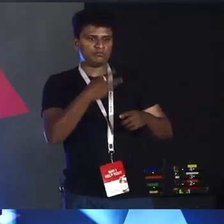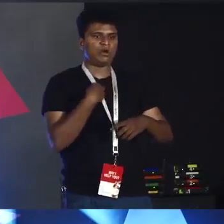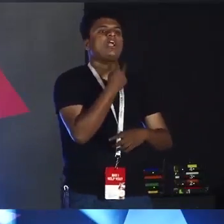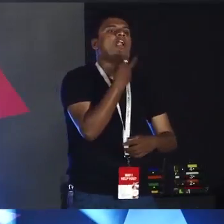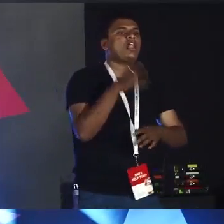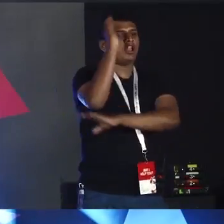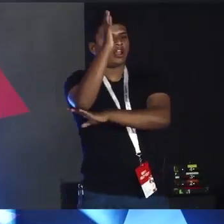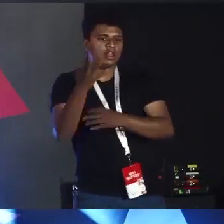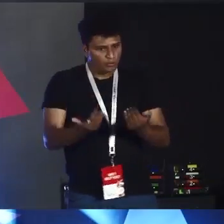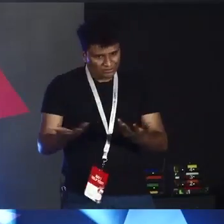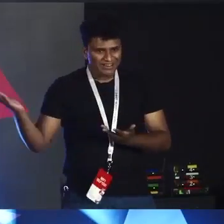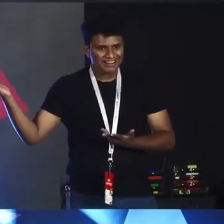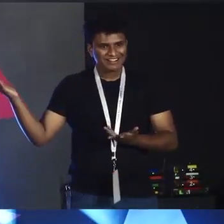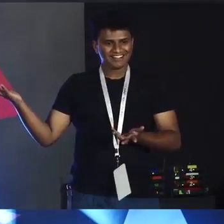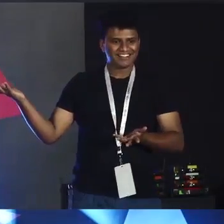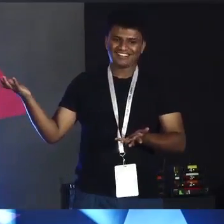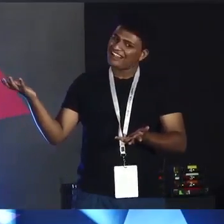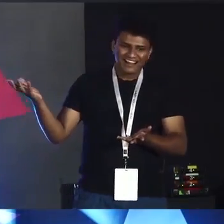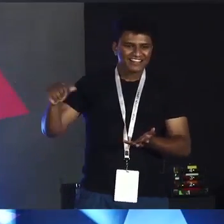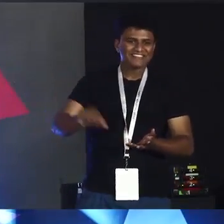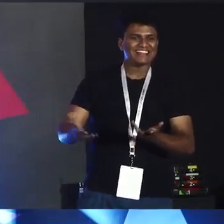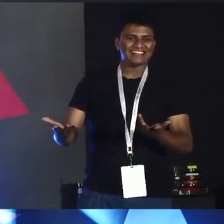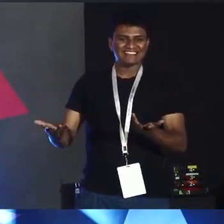If I lose my confidence with a spot on my cloth,